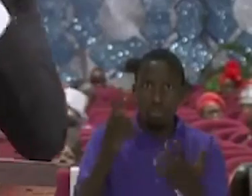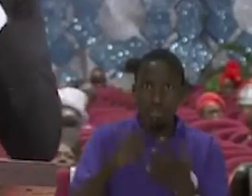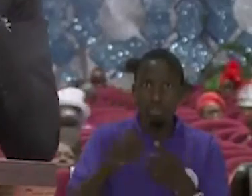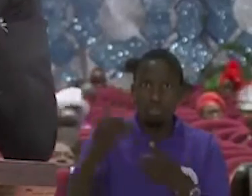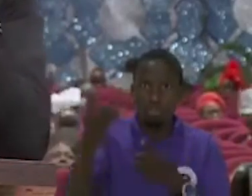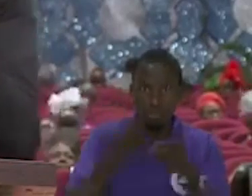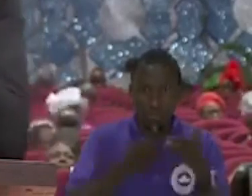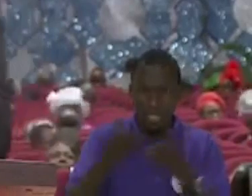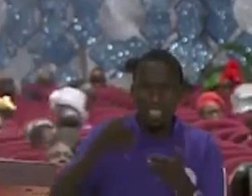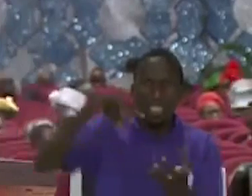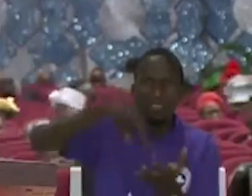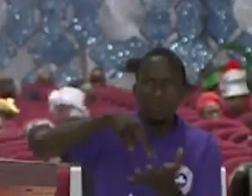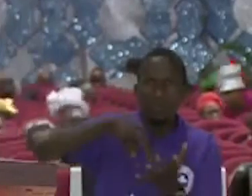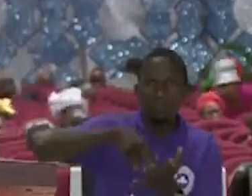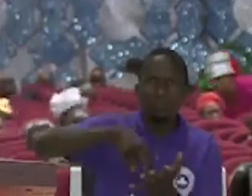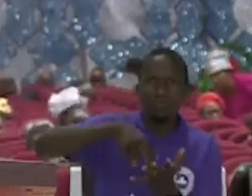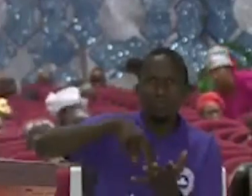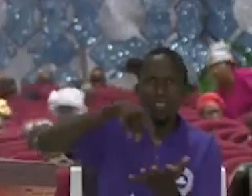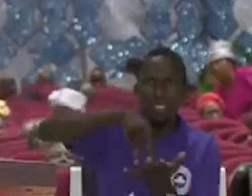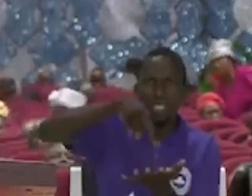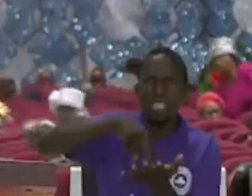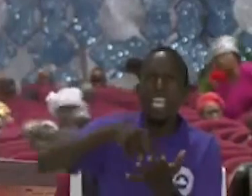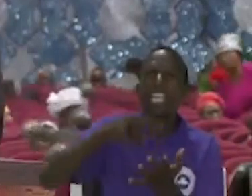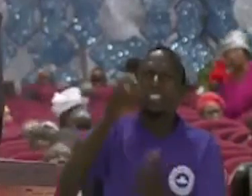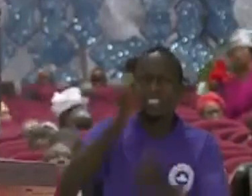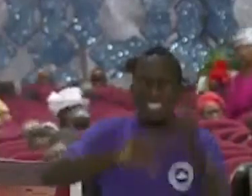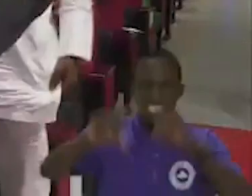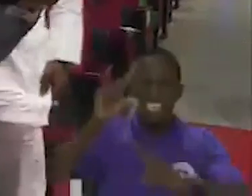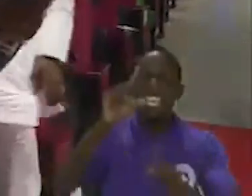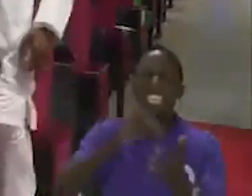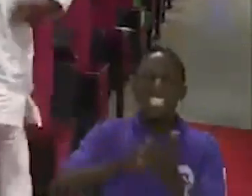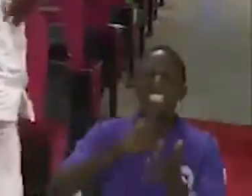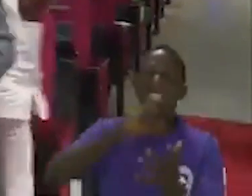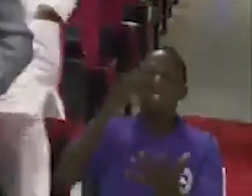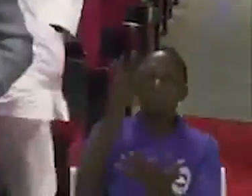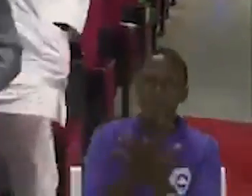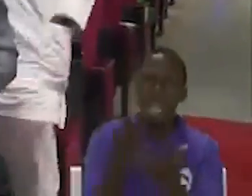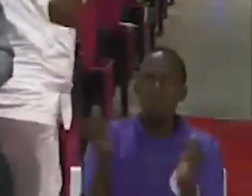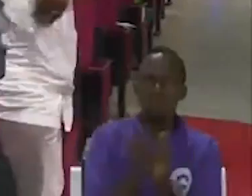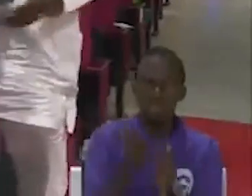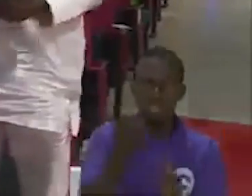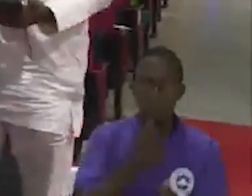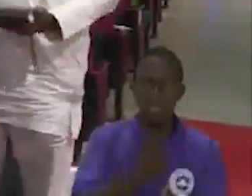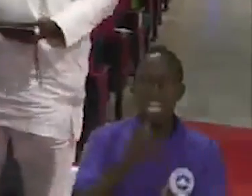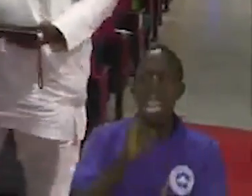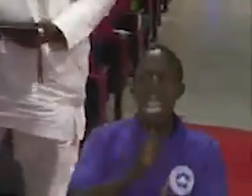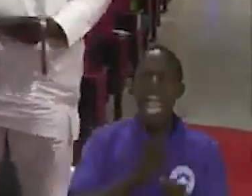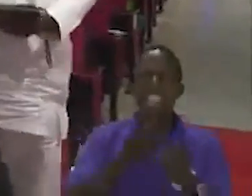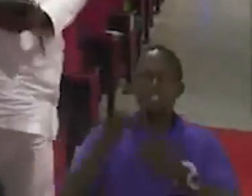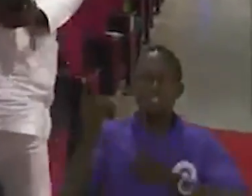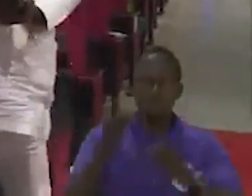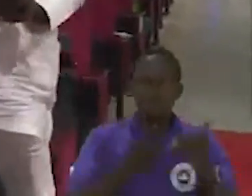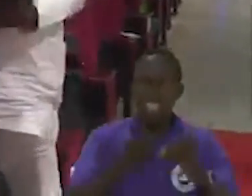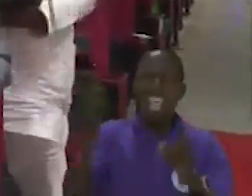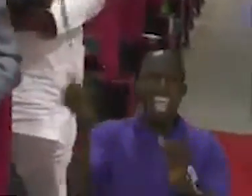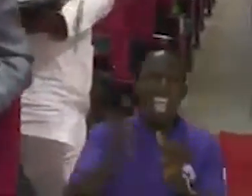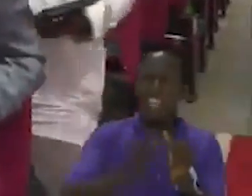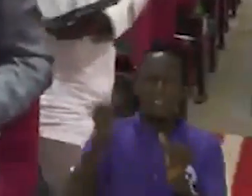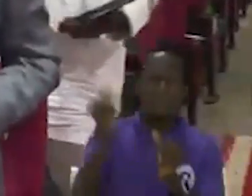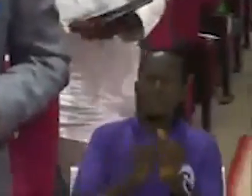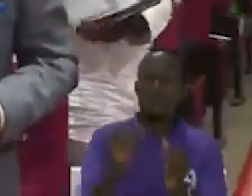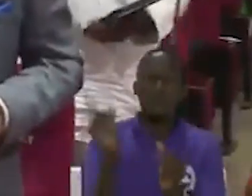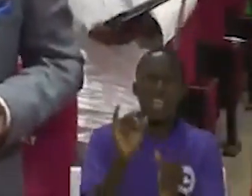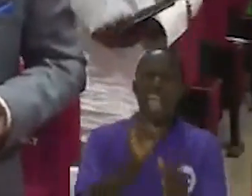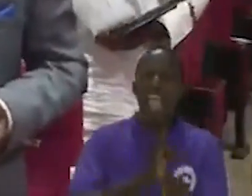start making confessions about your dominion. Start saying, it is well with me. Start saying, I dominate the spheres. Every sphere I find myself,